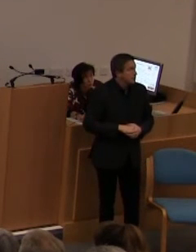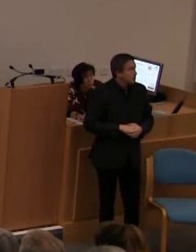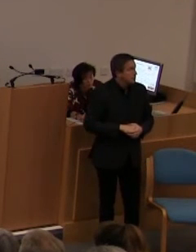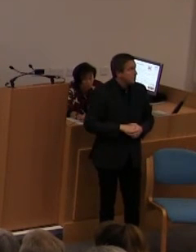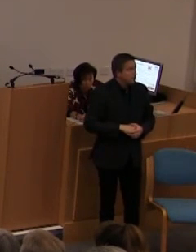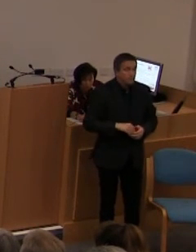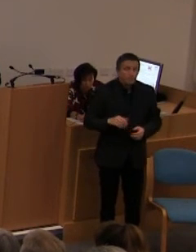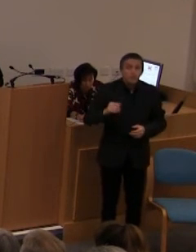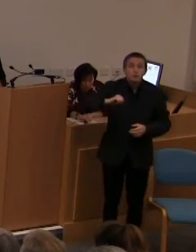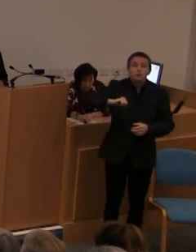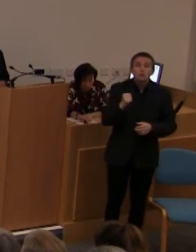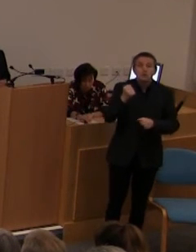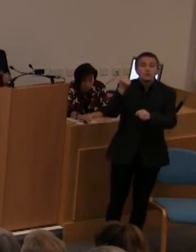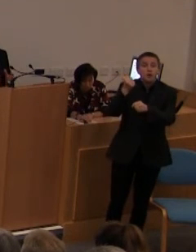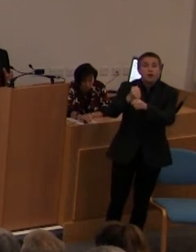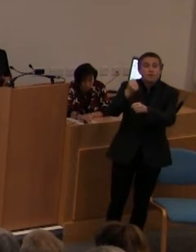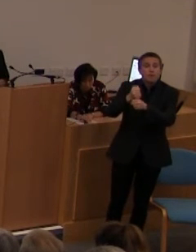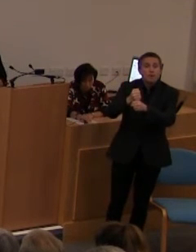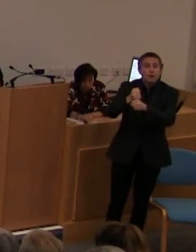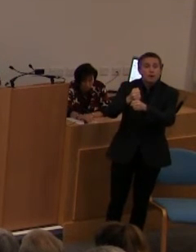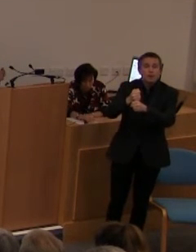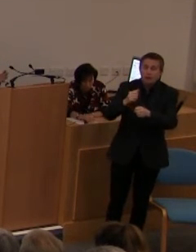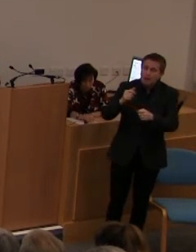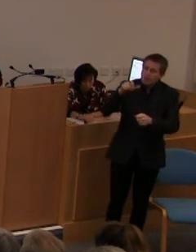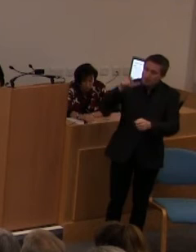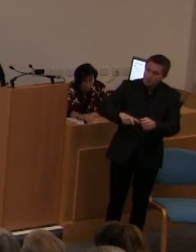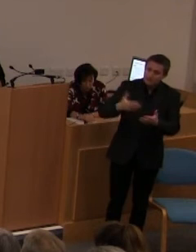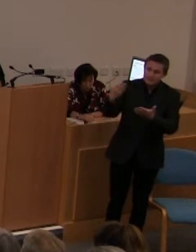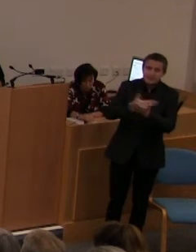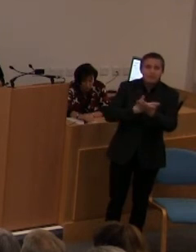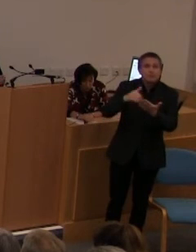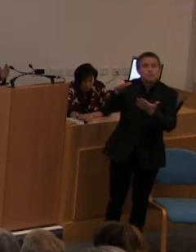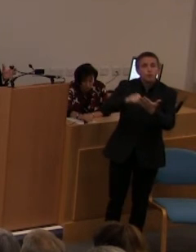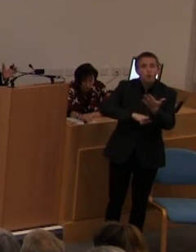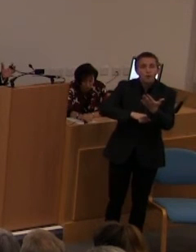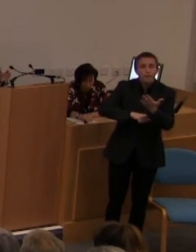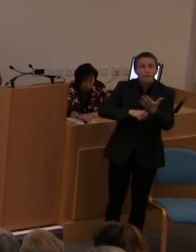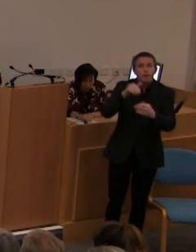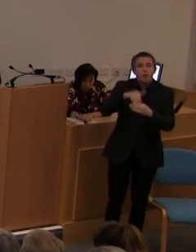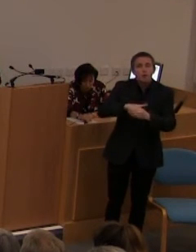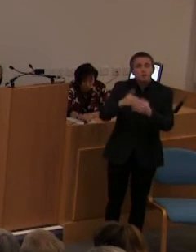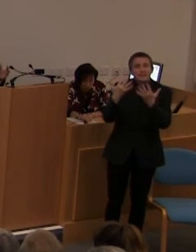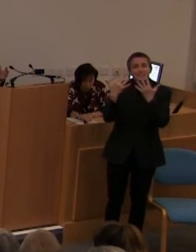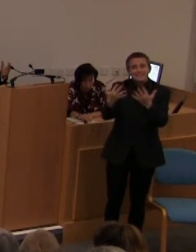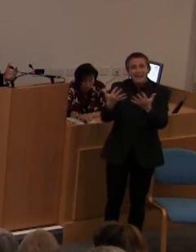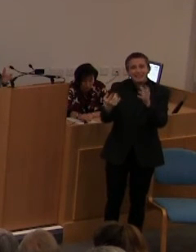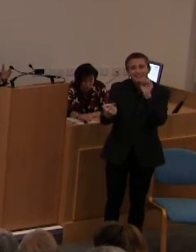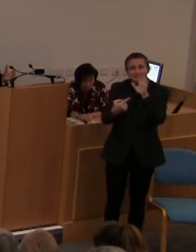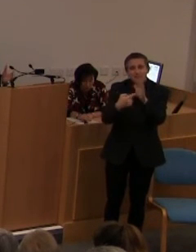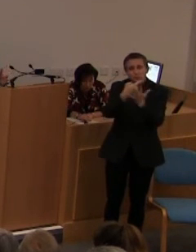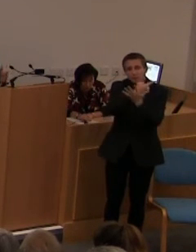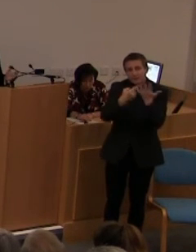The government have a Scottish Patient Safety Programme. There's 10 essential ingredients in that, and these are